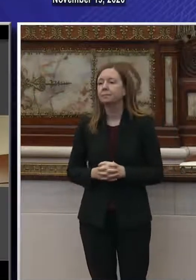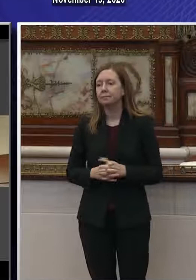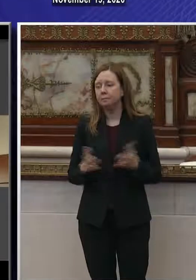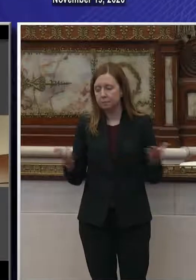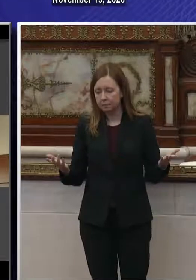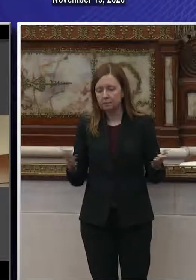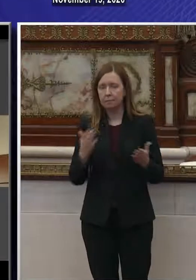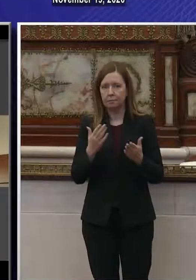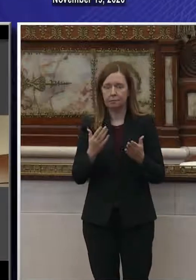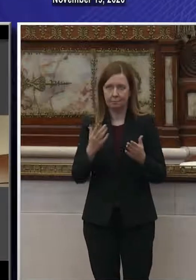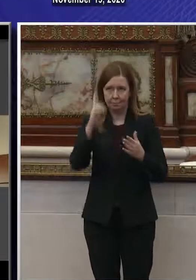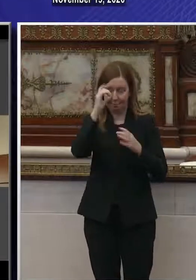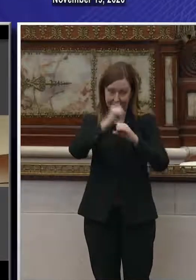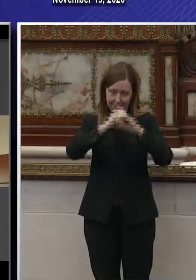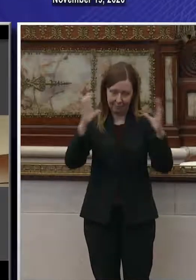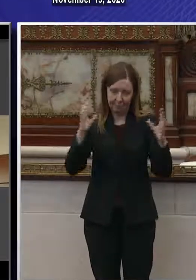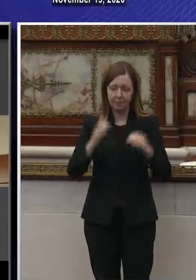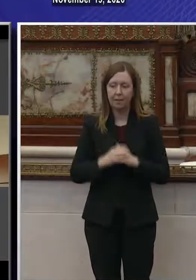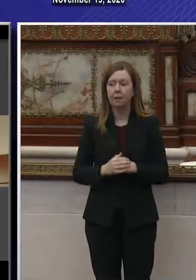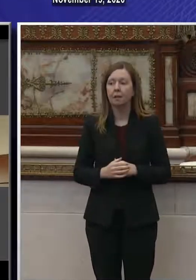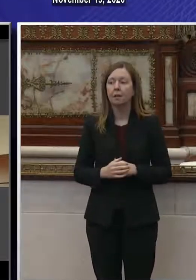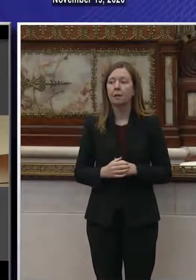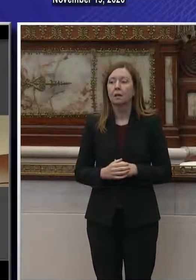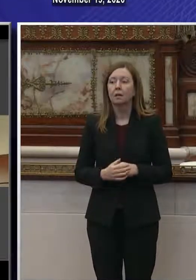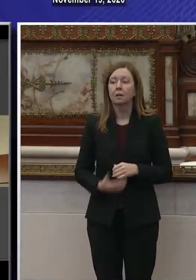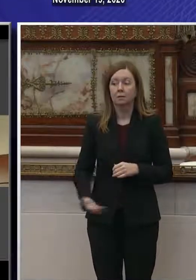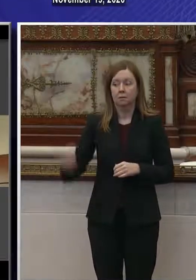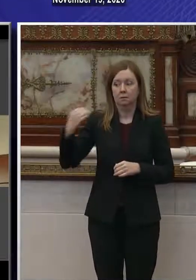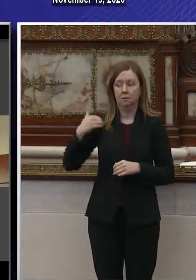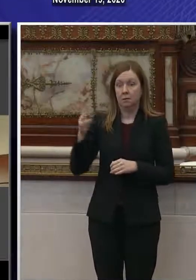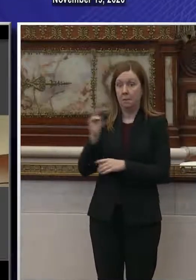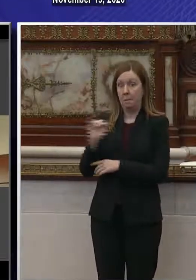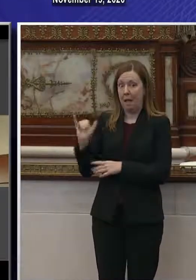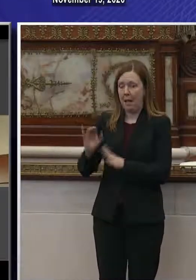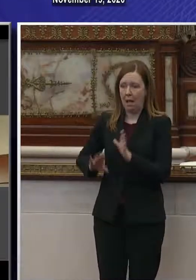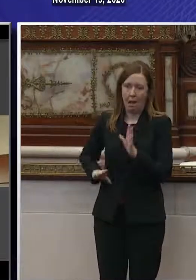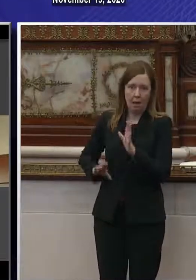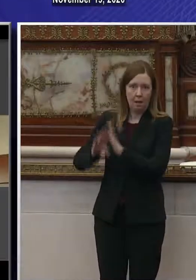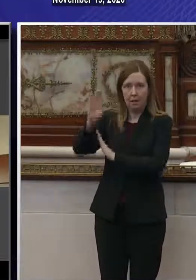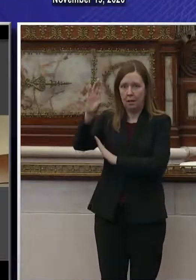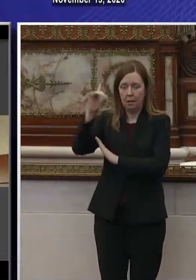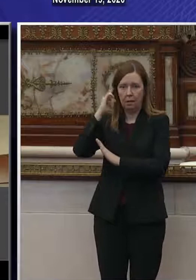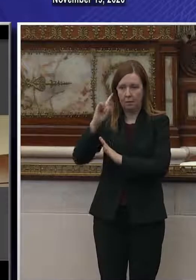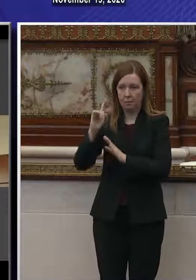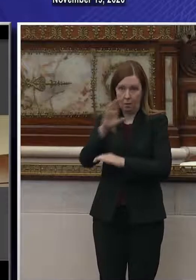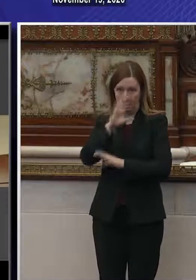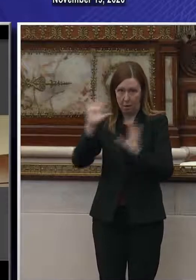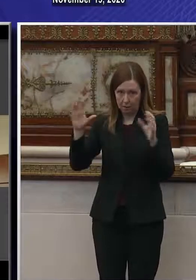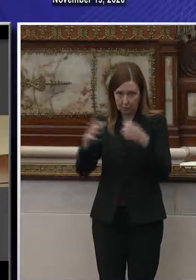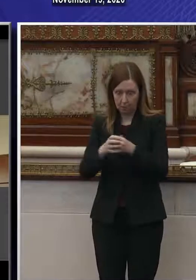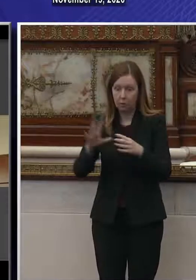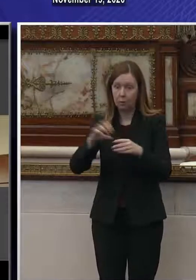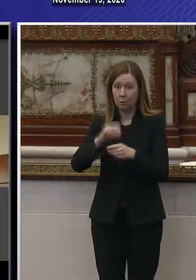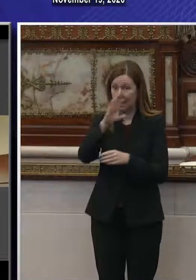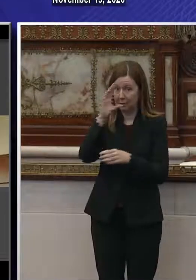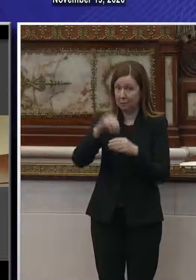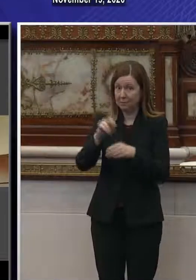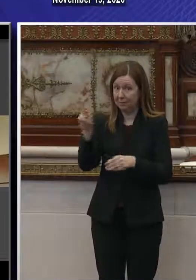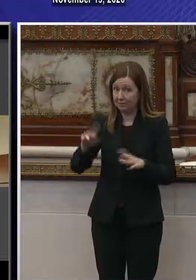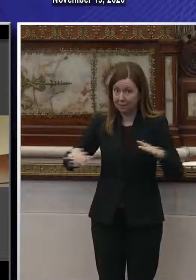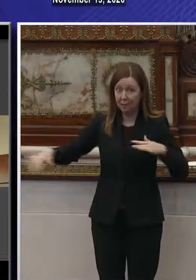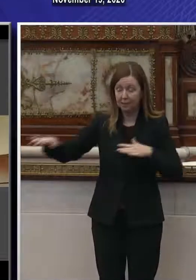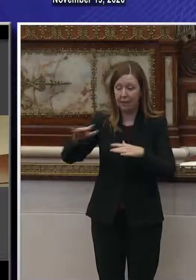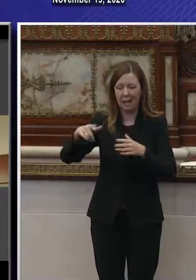give you some perspective, at our peak in May for our enterprise, which includes hospitals in Philadelphia